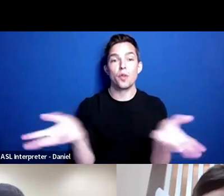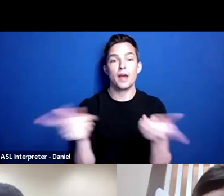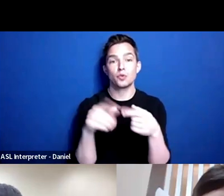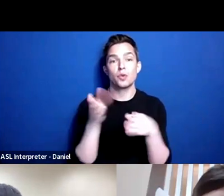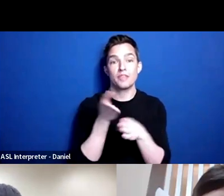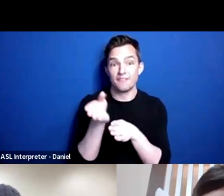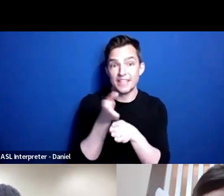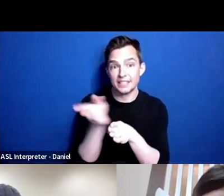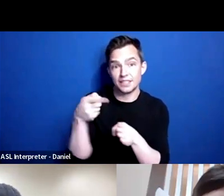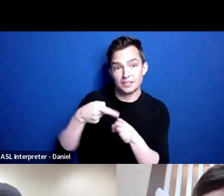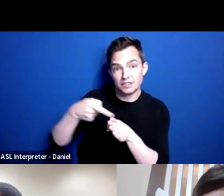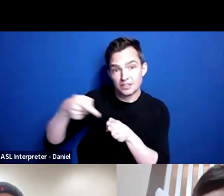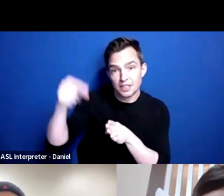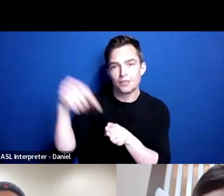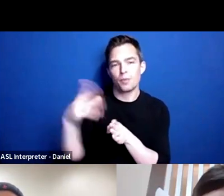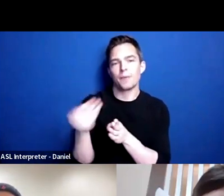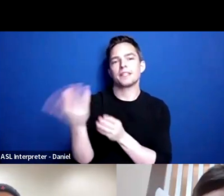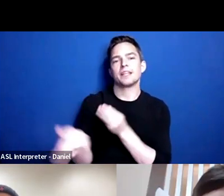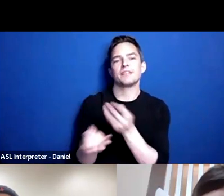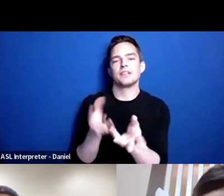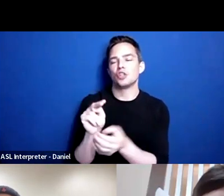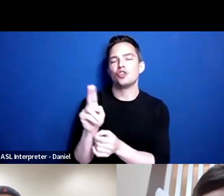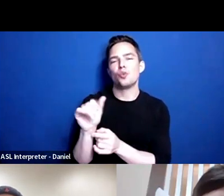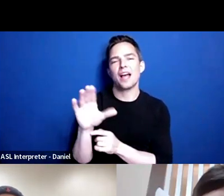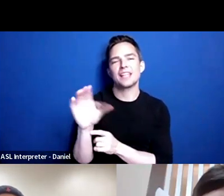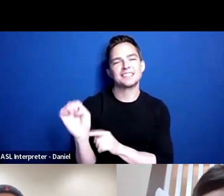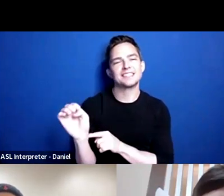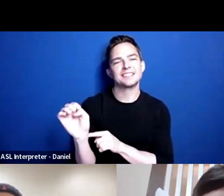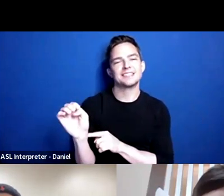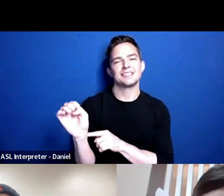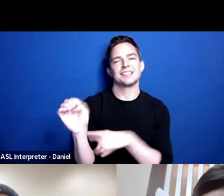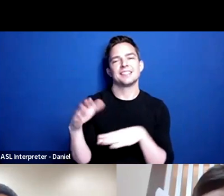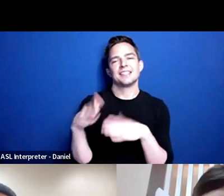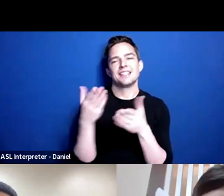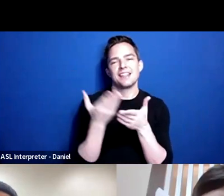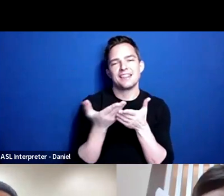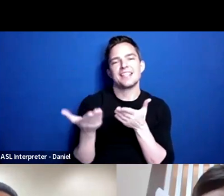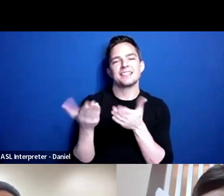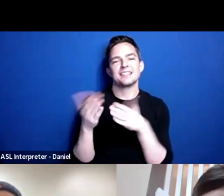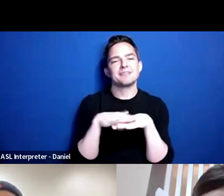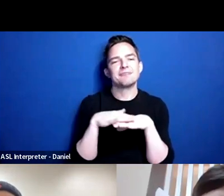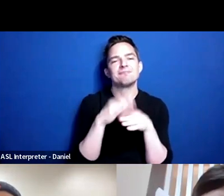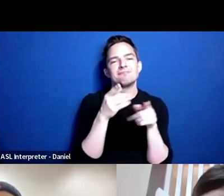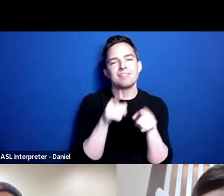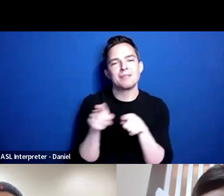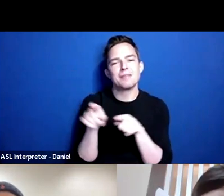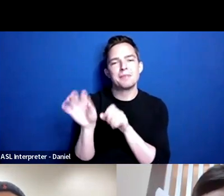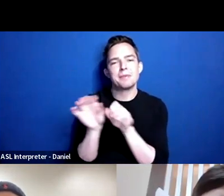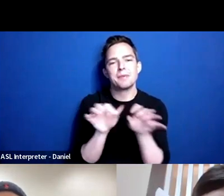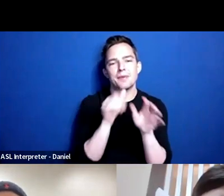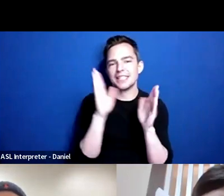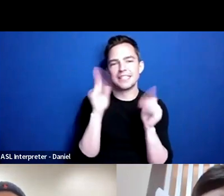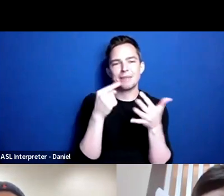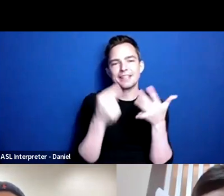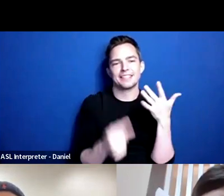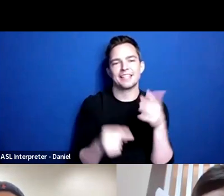we'll be able to give some nuances of the things that took place that we were not expecting. So